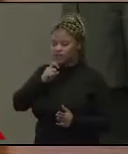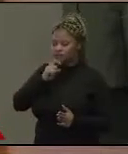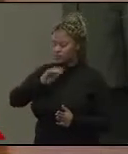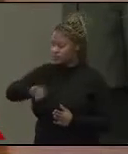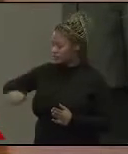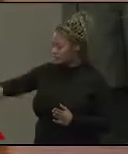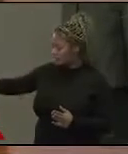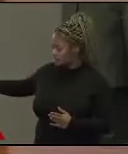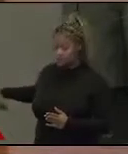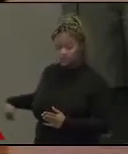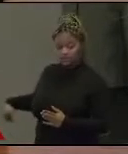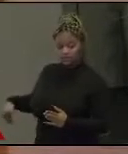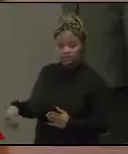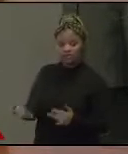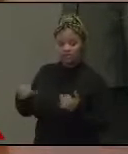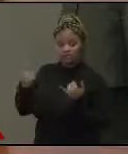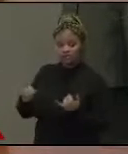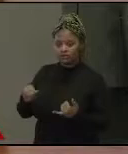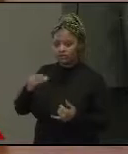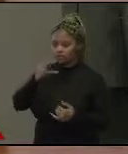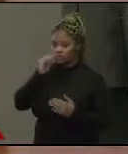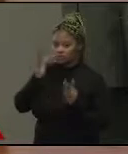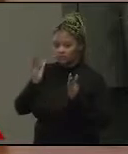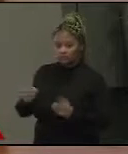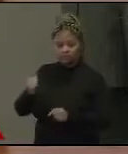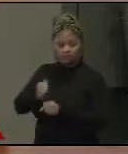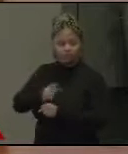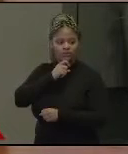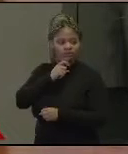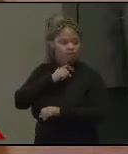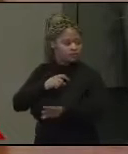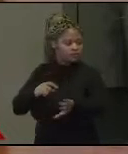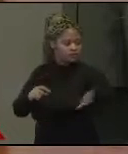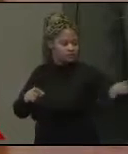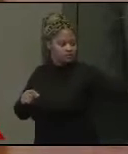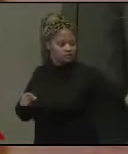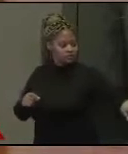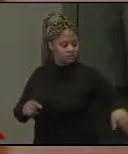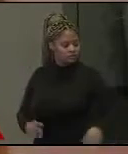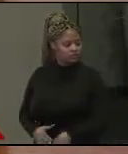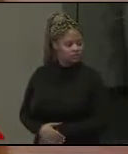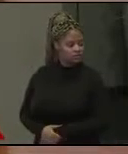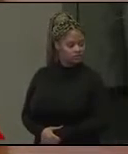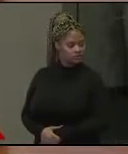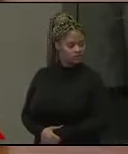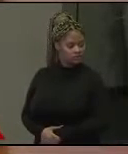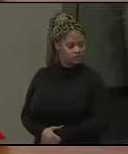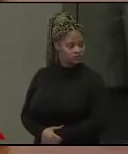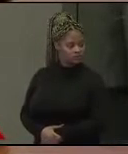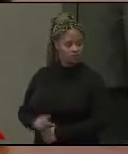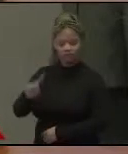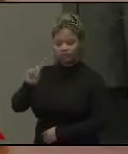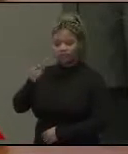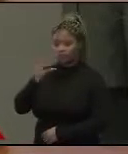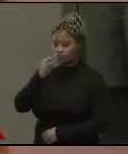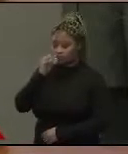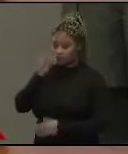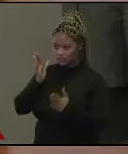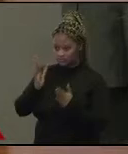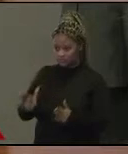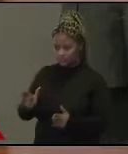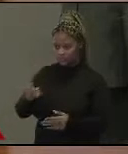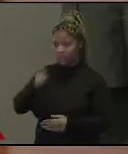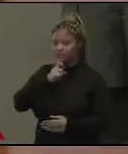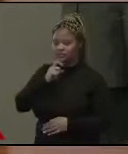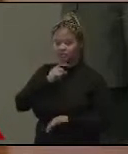ziyajikizindo, speakers are going to use that side. And the first speaker that is going to be using that